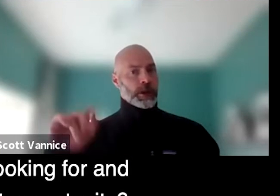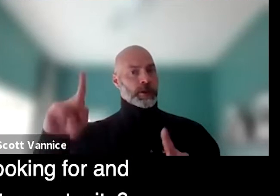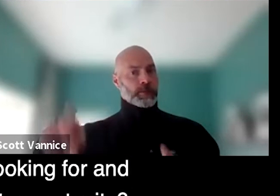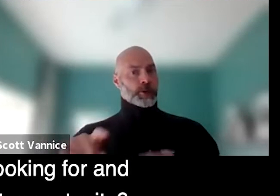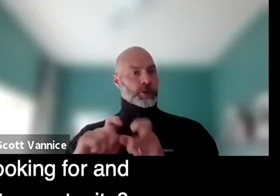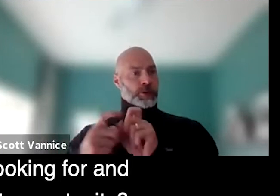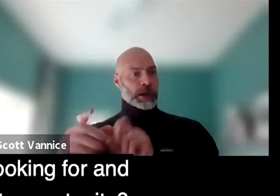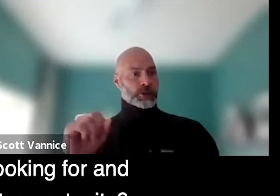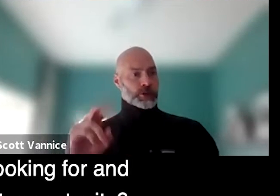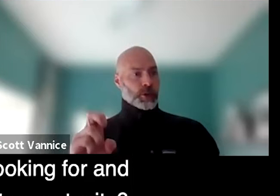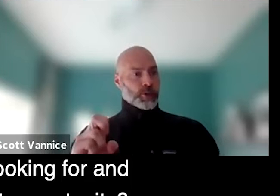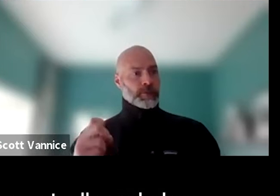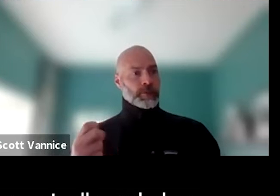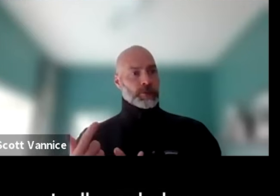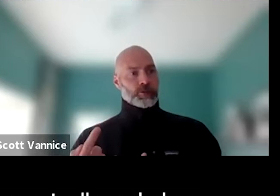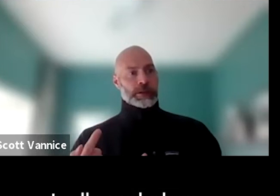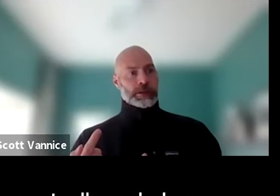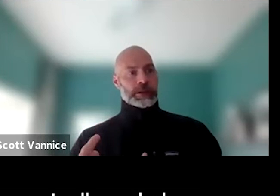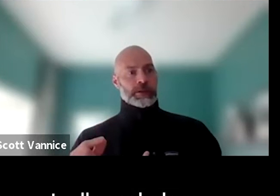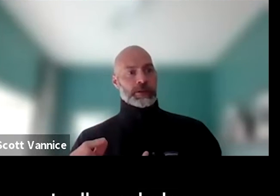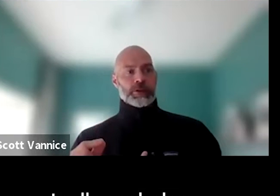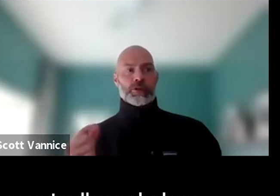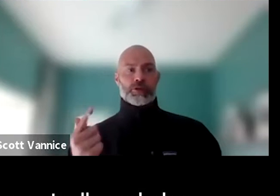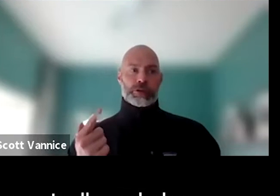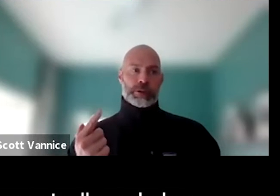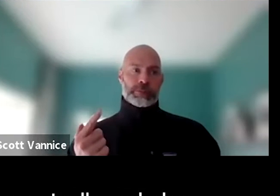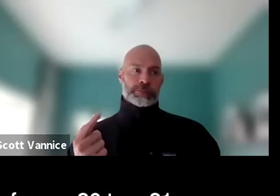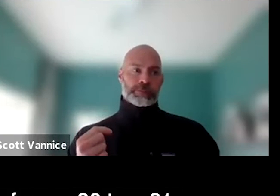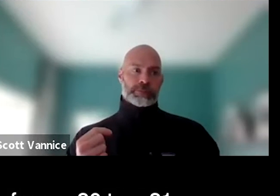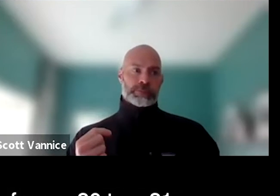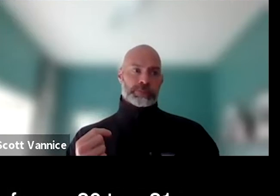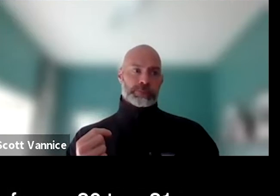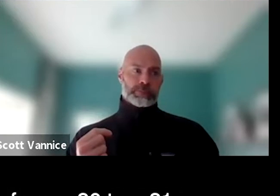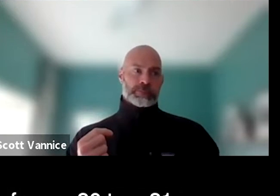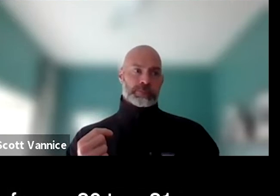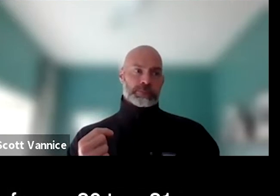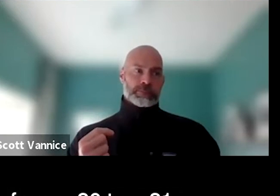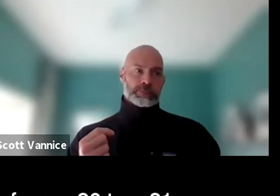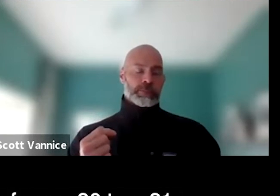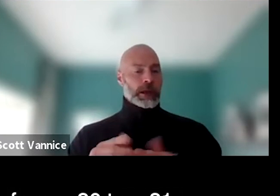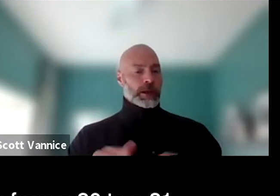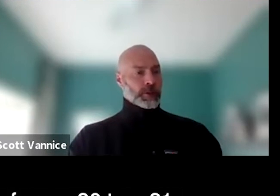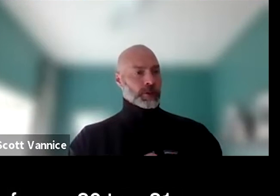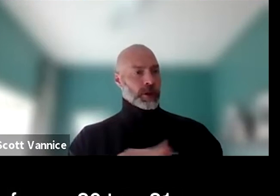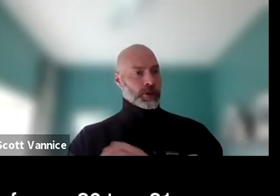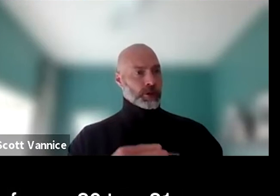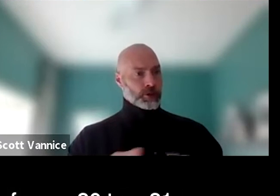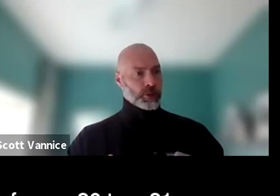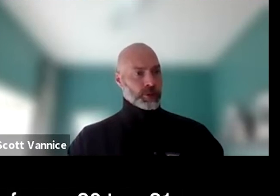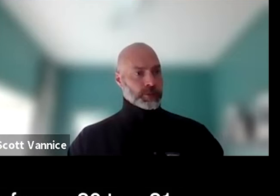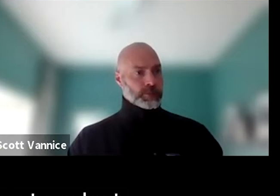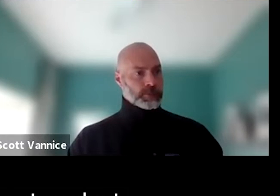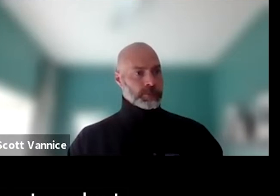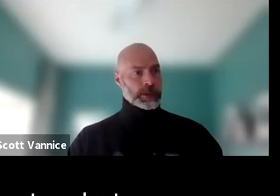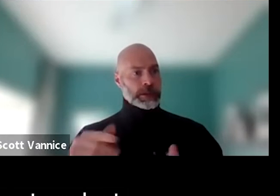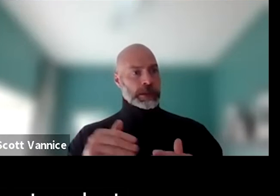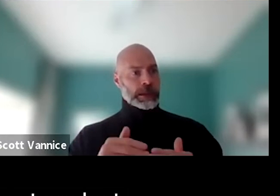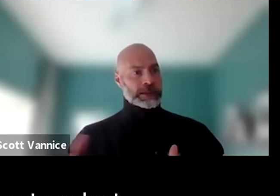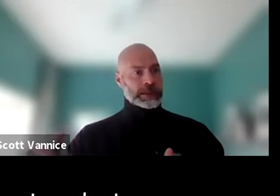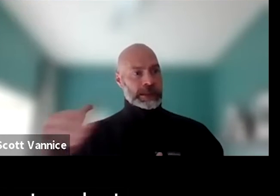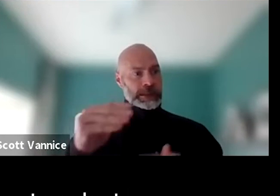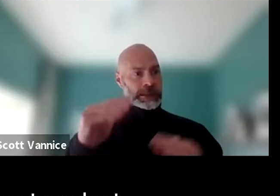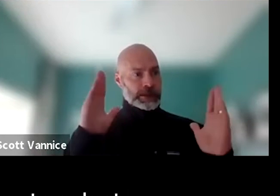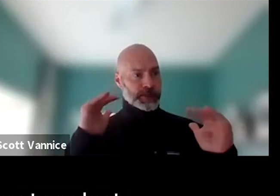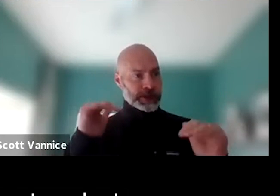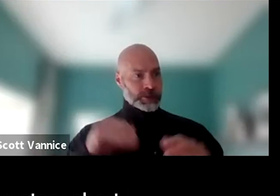and we missed that opportunity? And so that third person actually ended up changing their score from a 20 to a 21. And again,